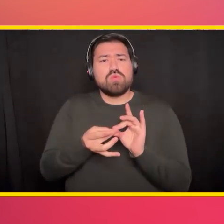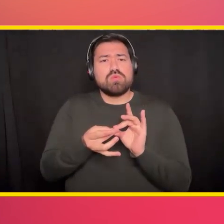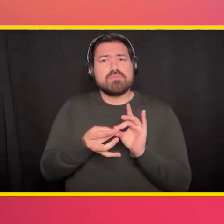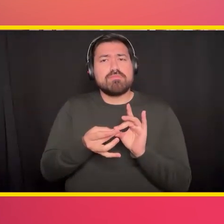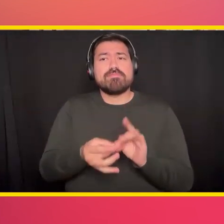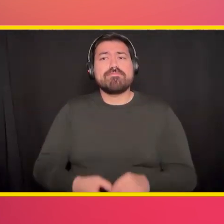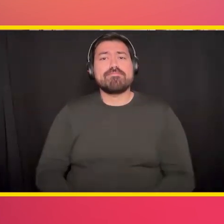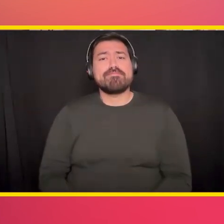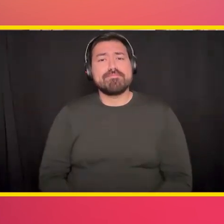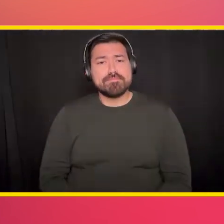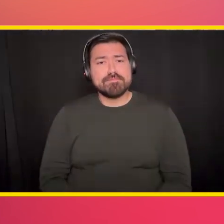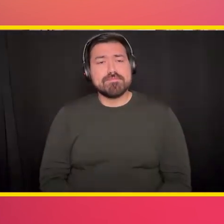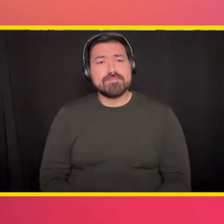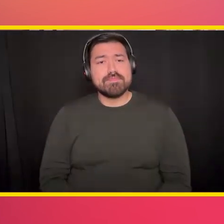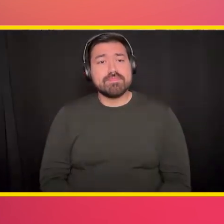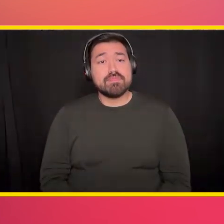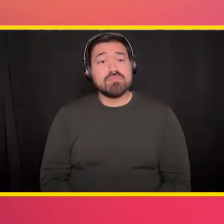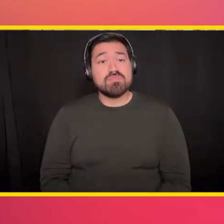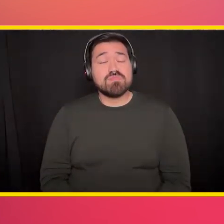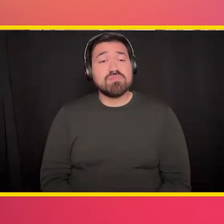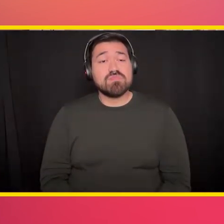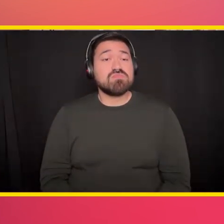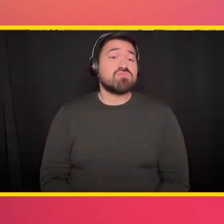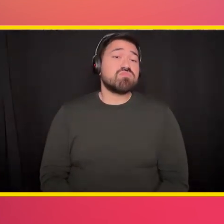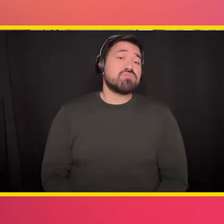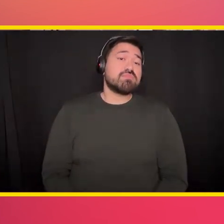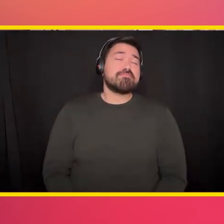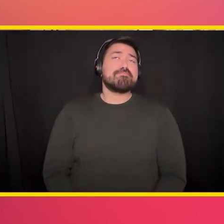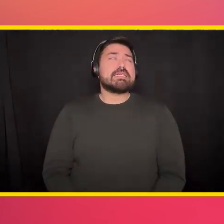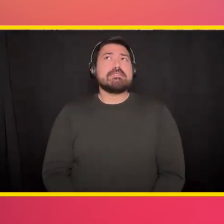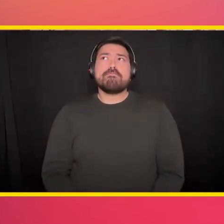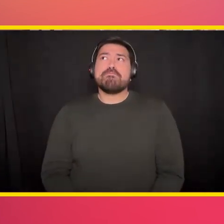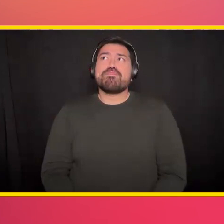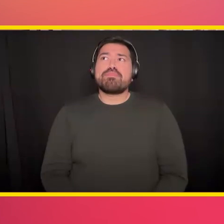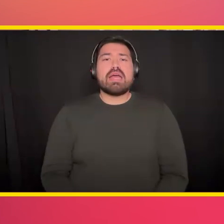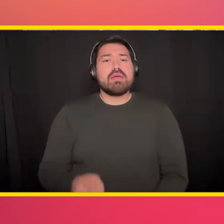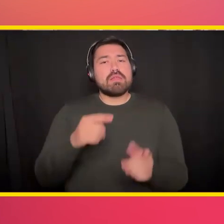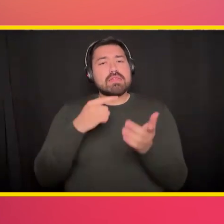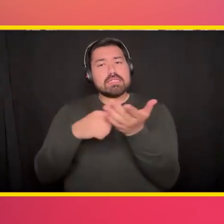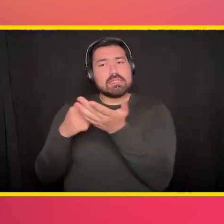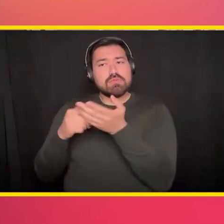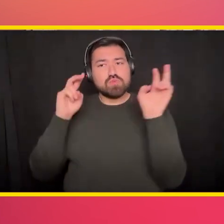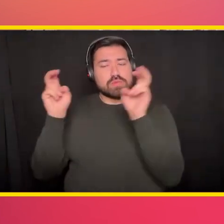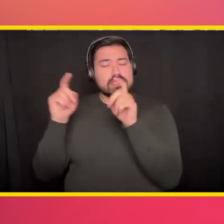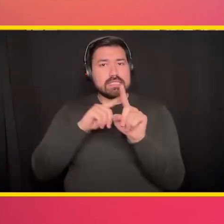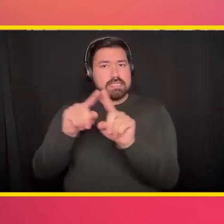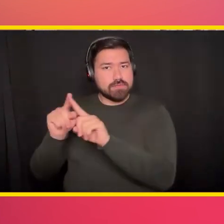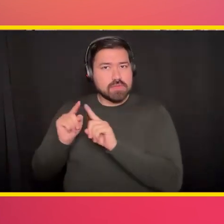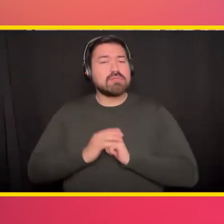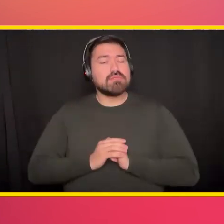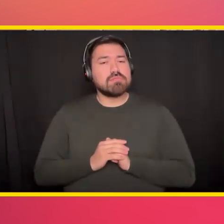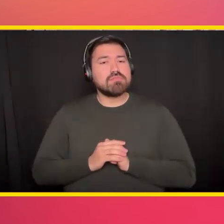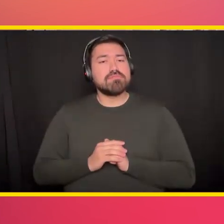It's by no means the same. And yet I found myself out walking T'Challa,